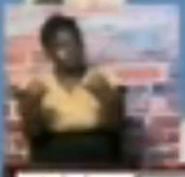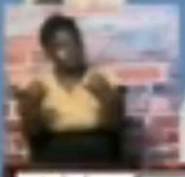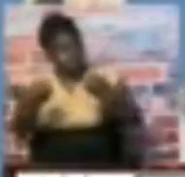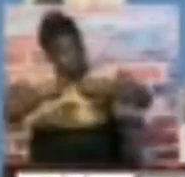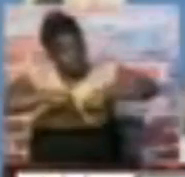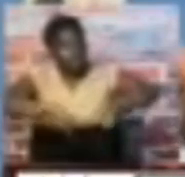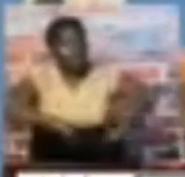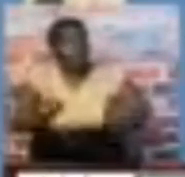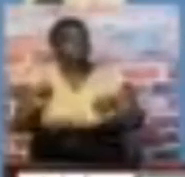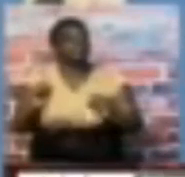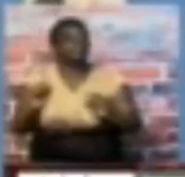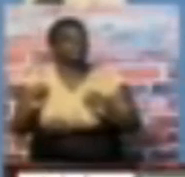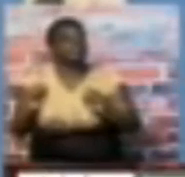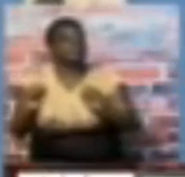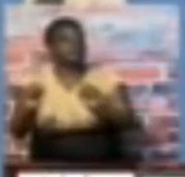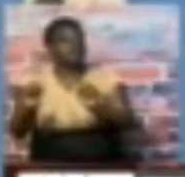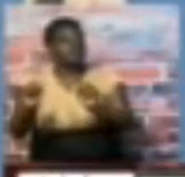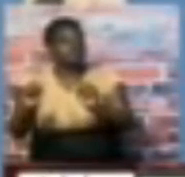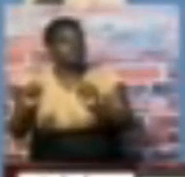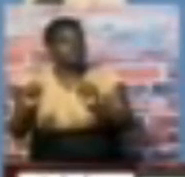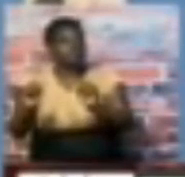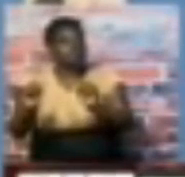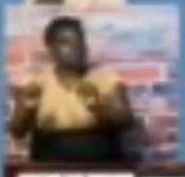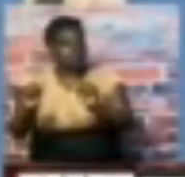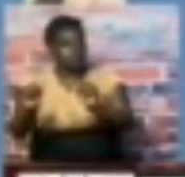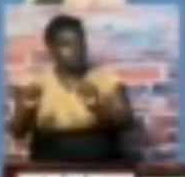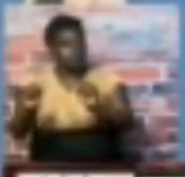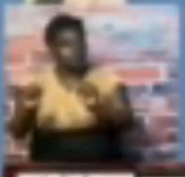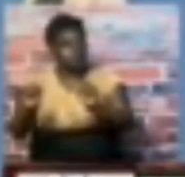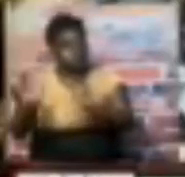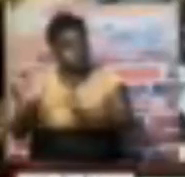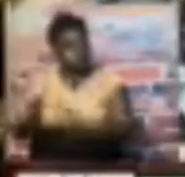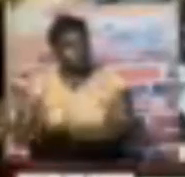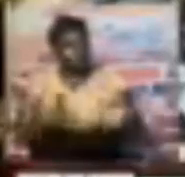action plan, how things will move.